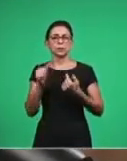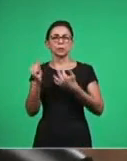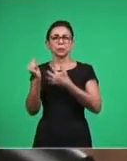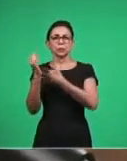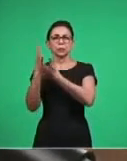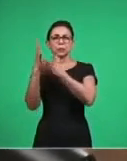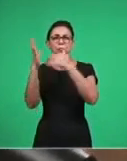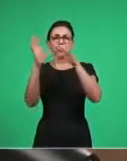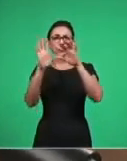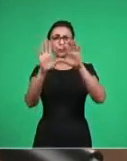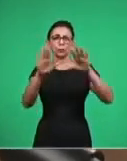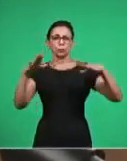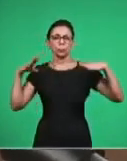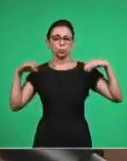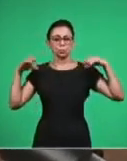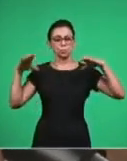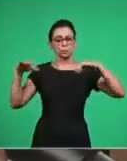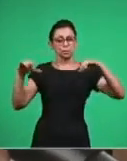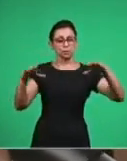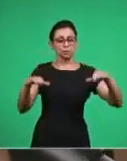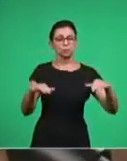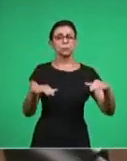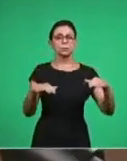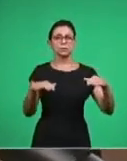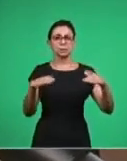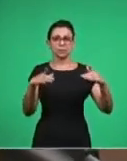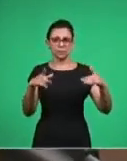And he starts to understand what is spiritual.